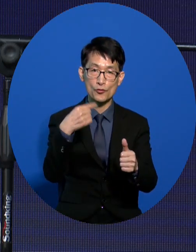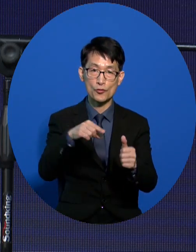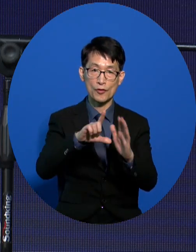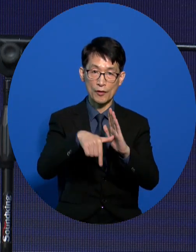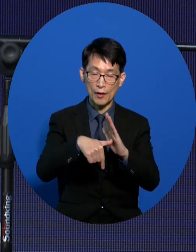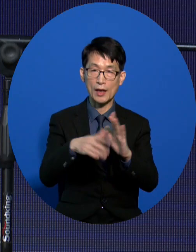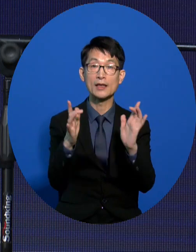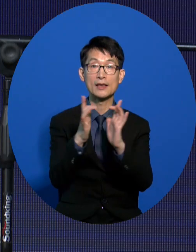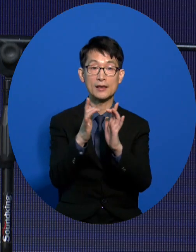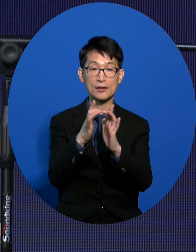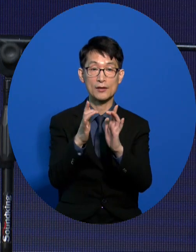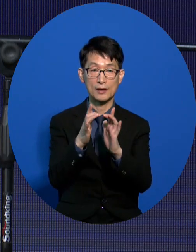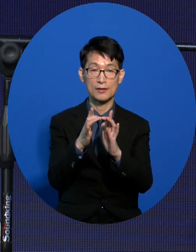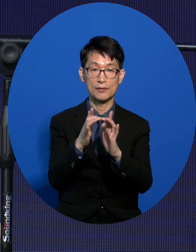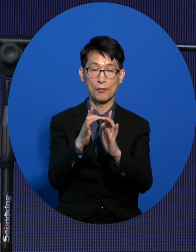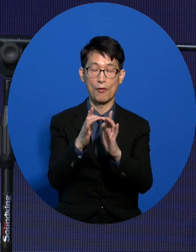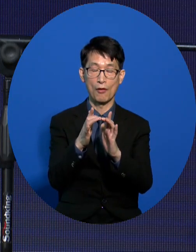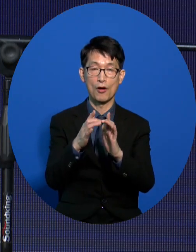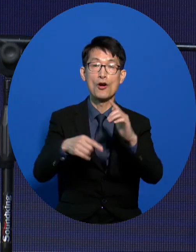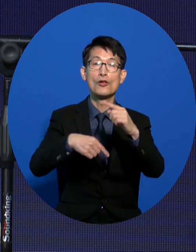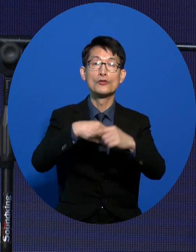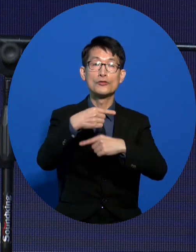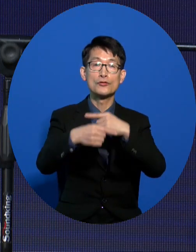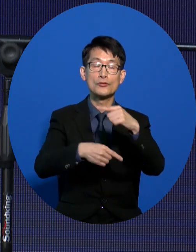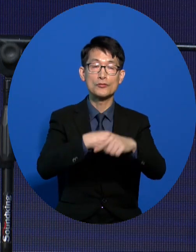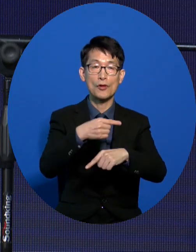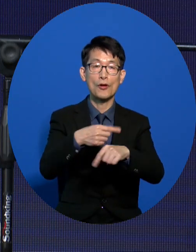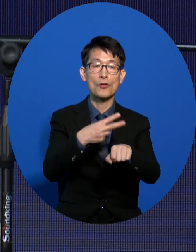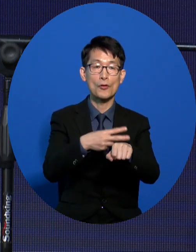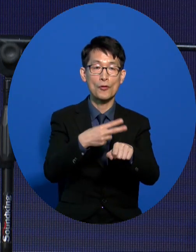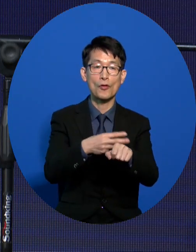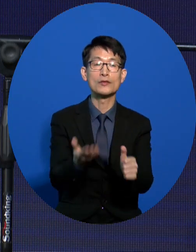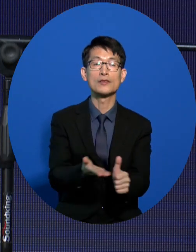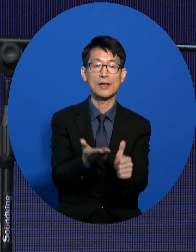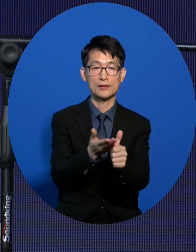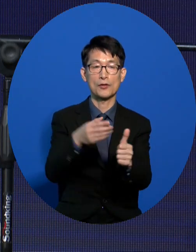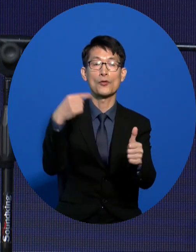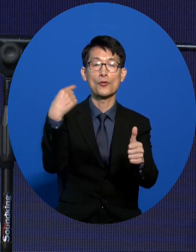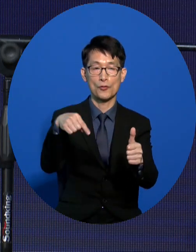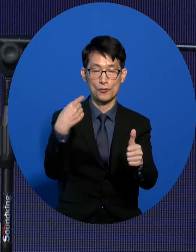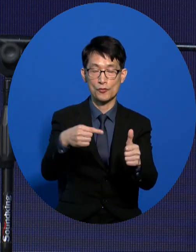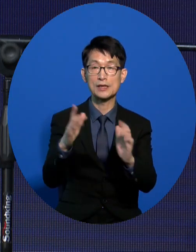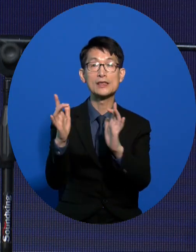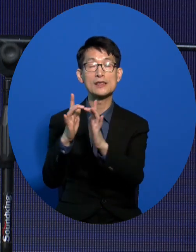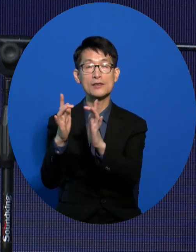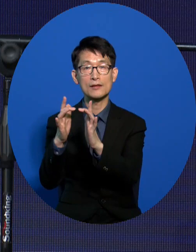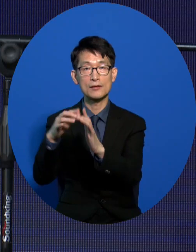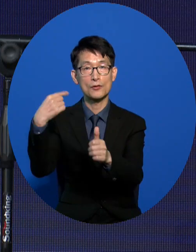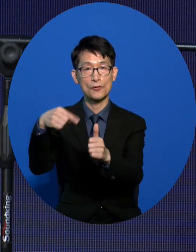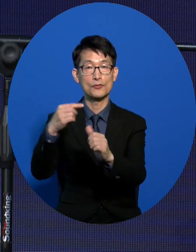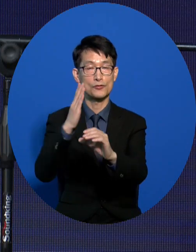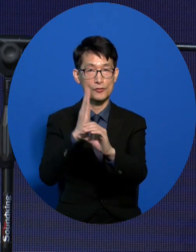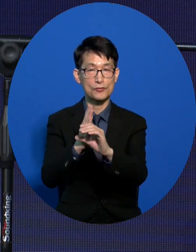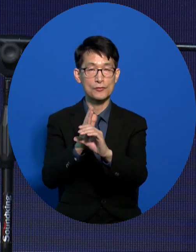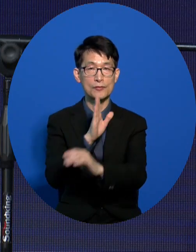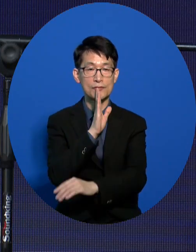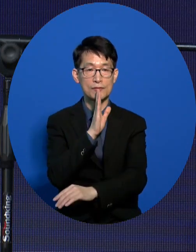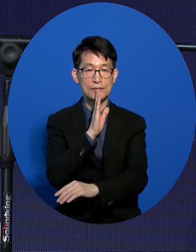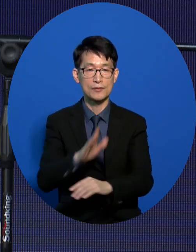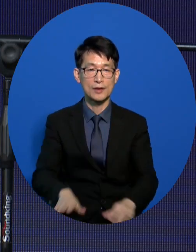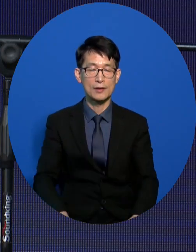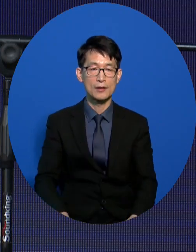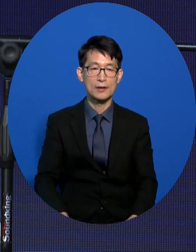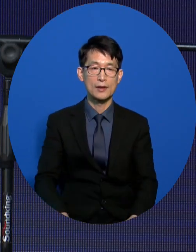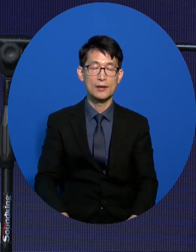is operating a program for fostering the trainers and teachers. This is supported by the Ministry